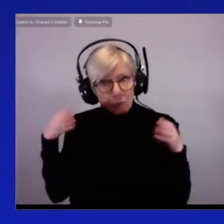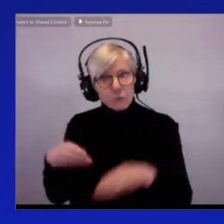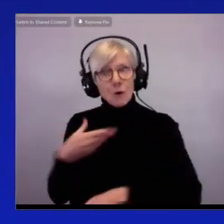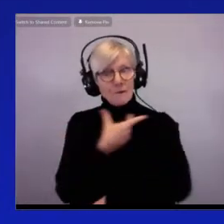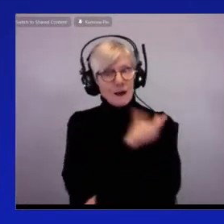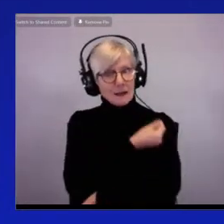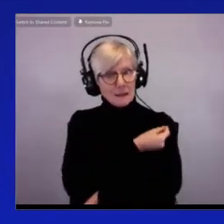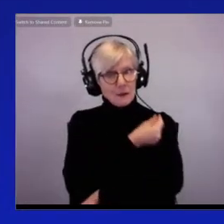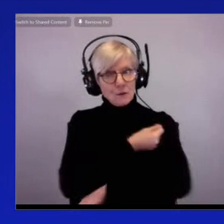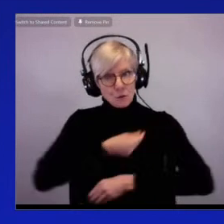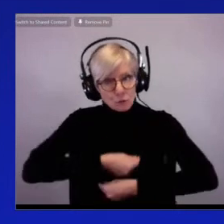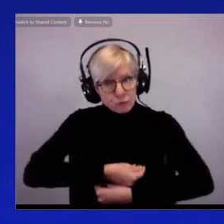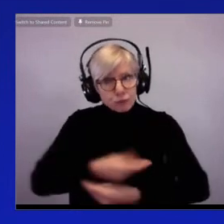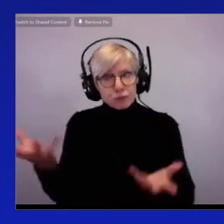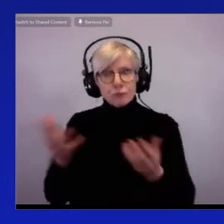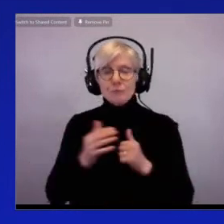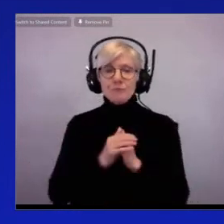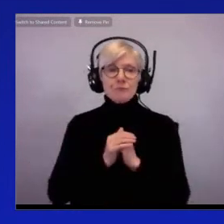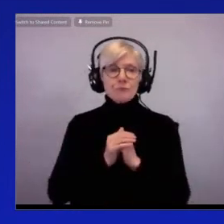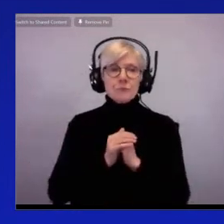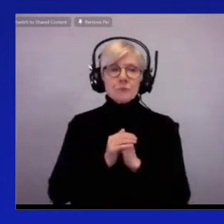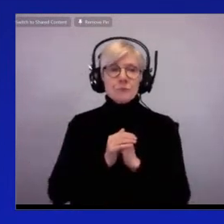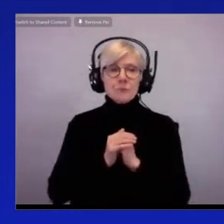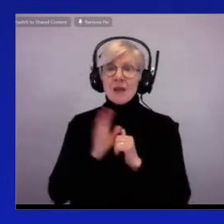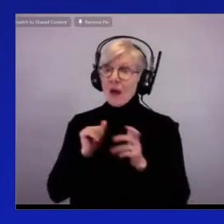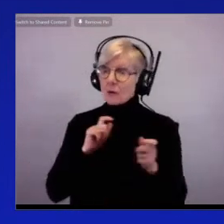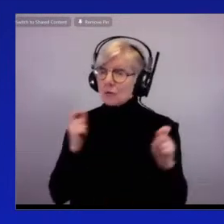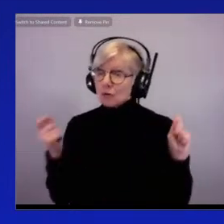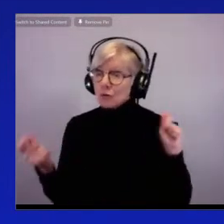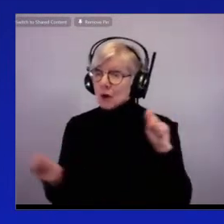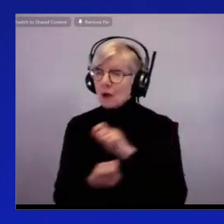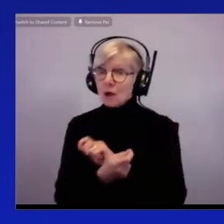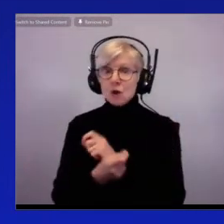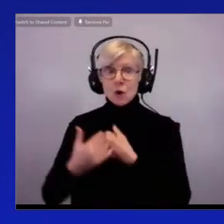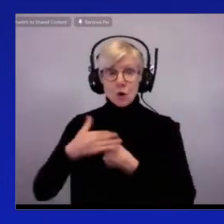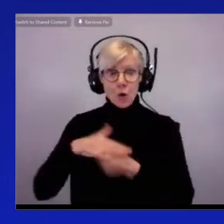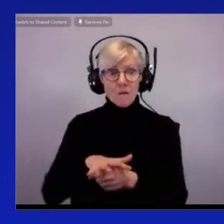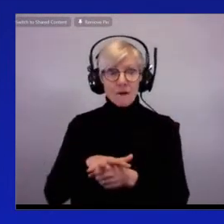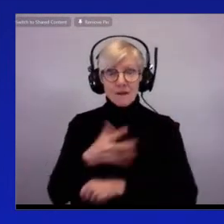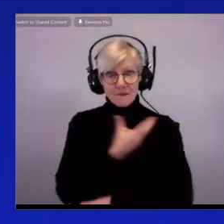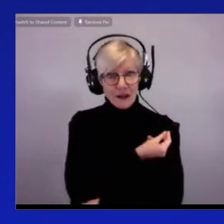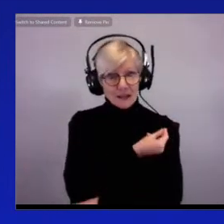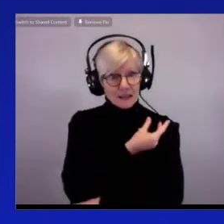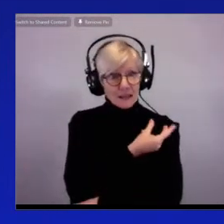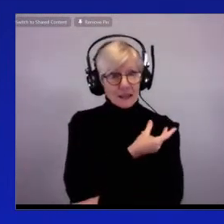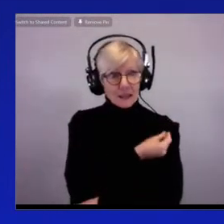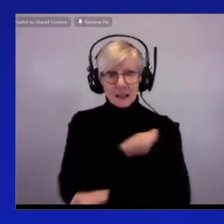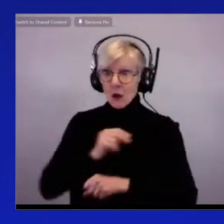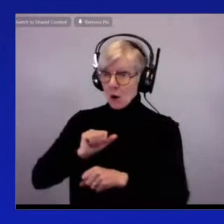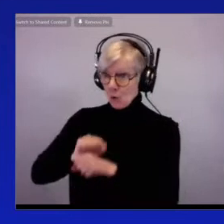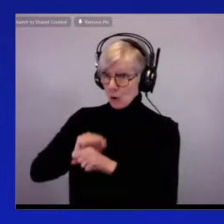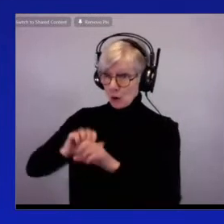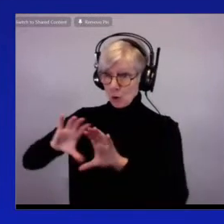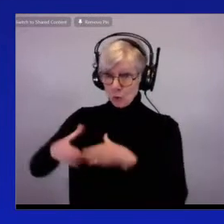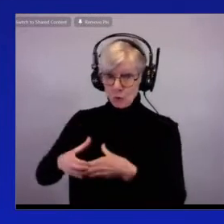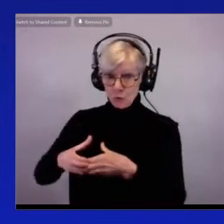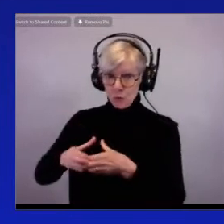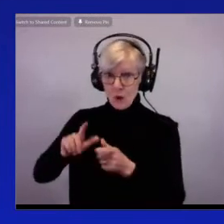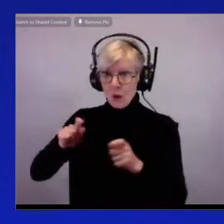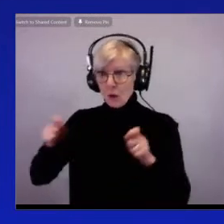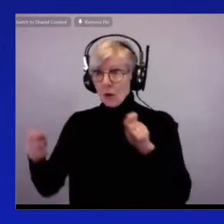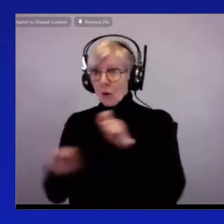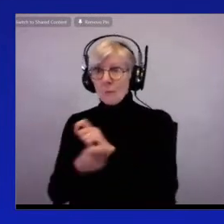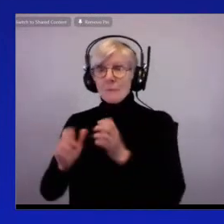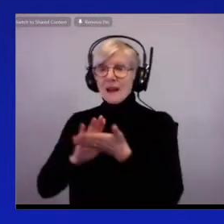city. With this restructuring, the COVID-19 Vaccine Distribution Task Force evolved into a command